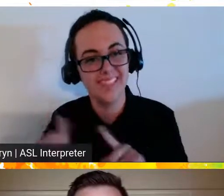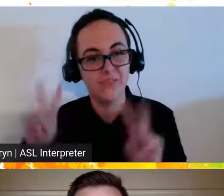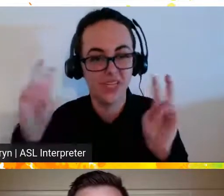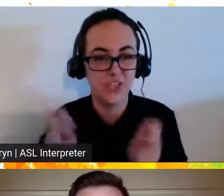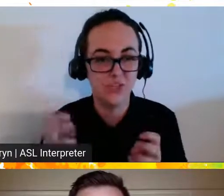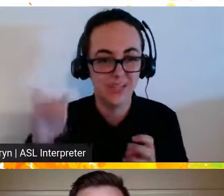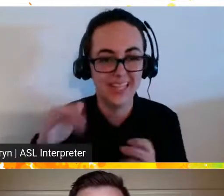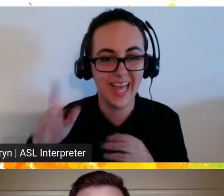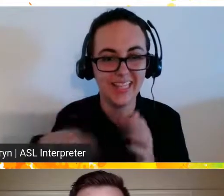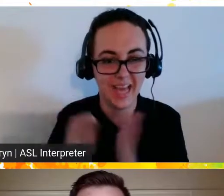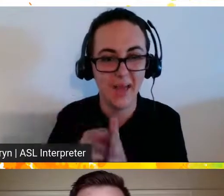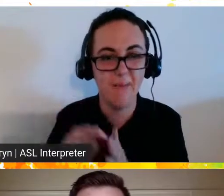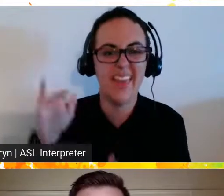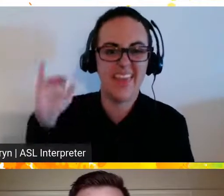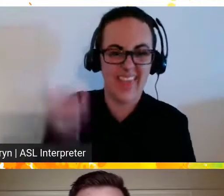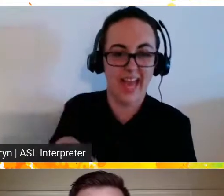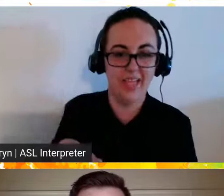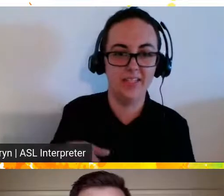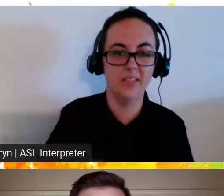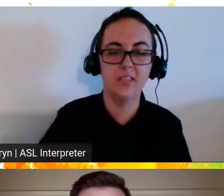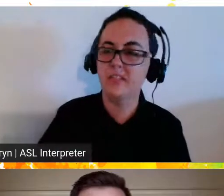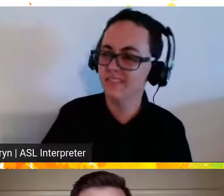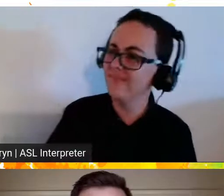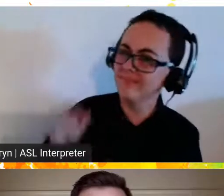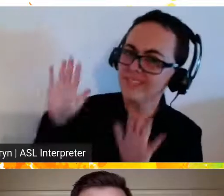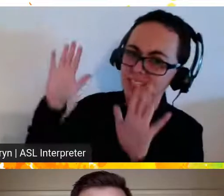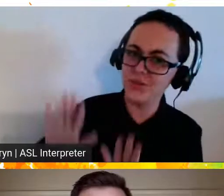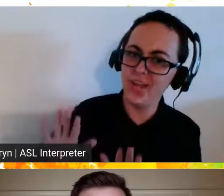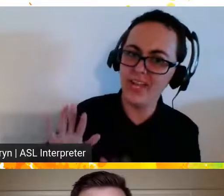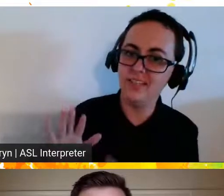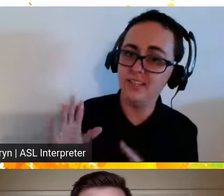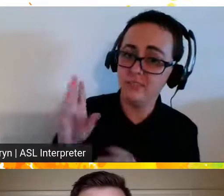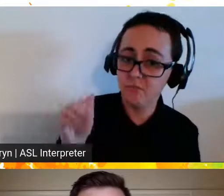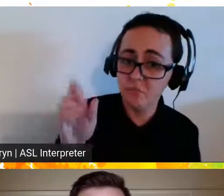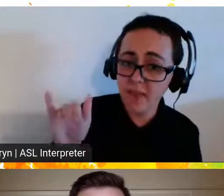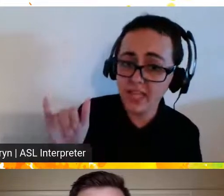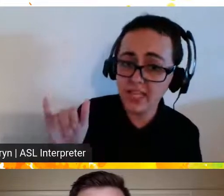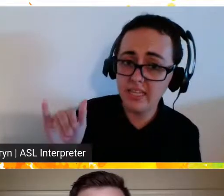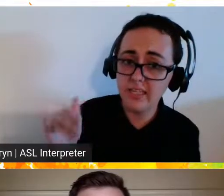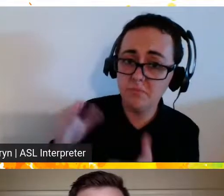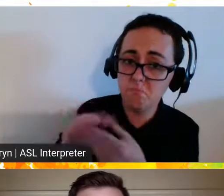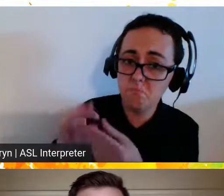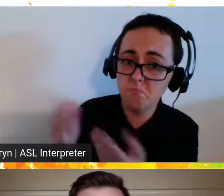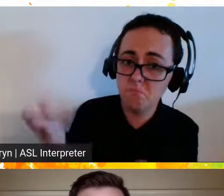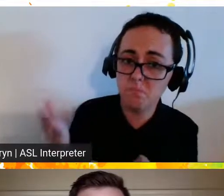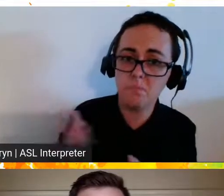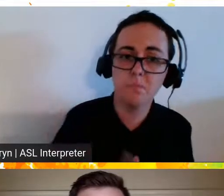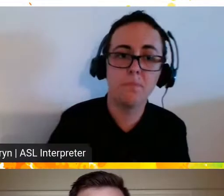That's great. Bailey, anything to add to that?